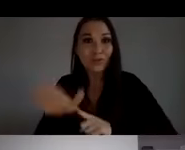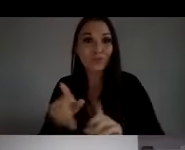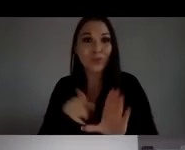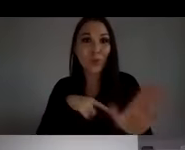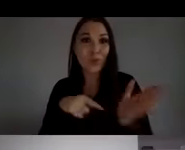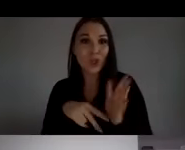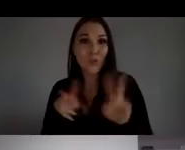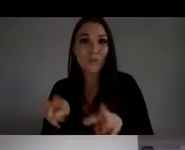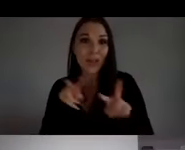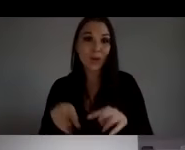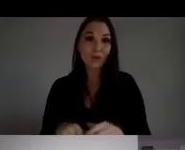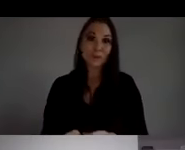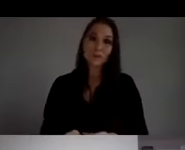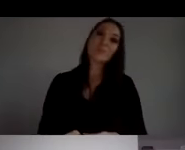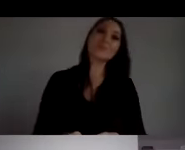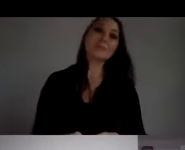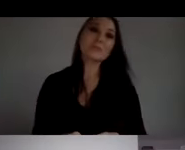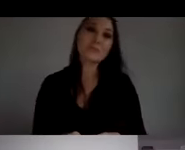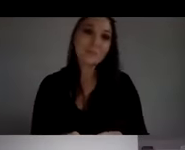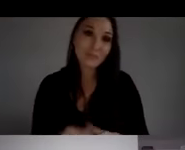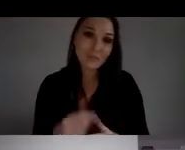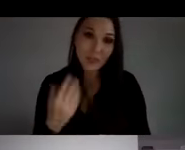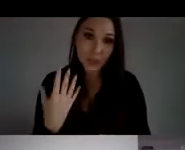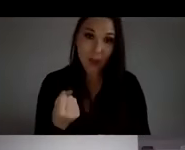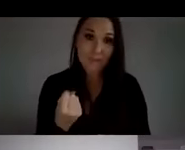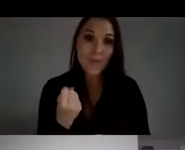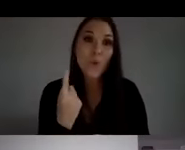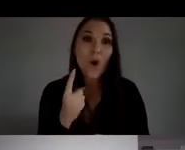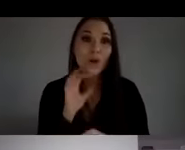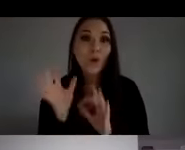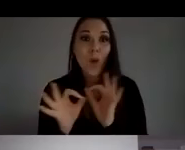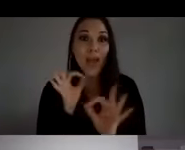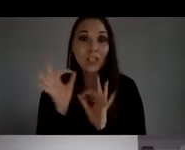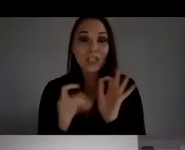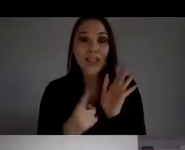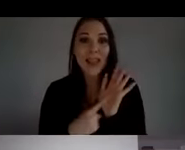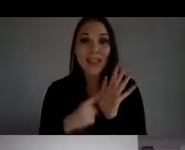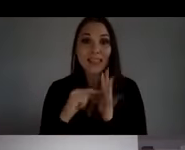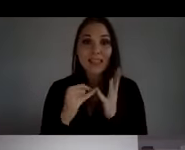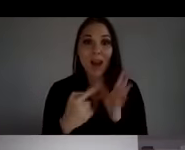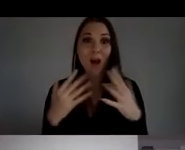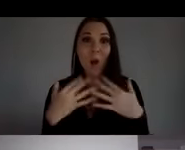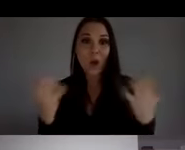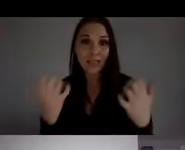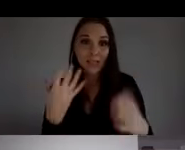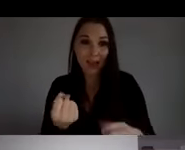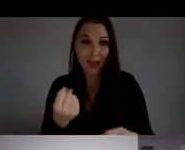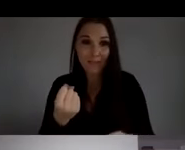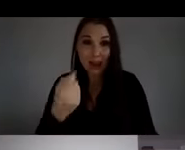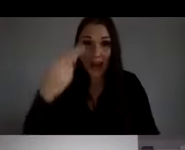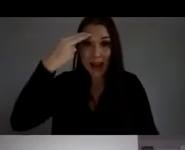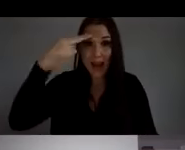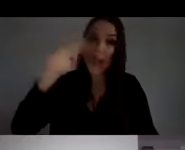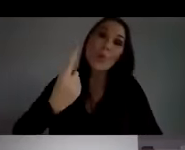Cool. I do have a question come in from Lisa in the audience. She said, if you had to name